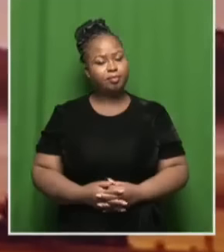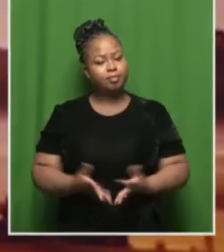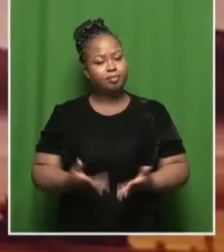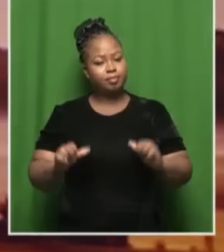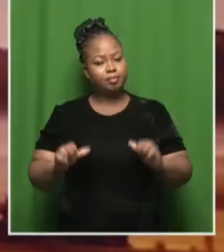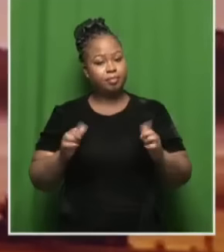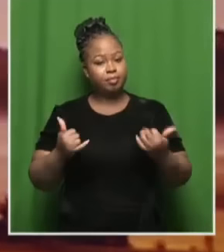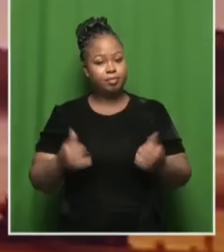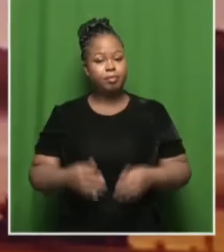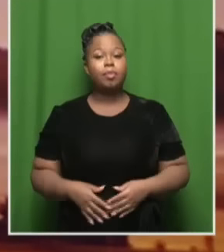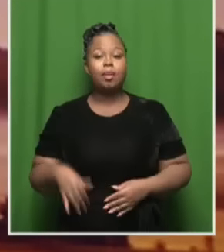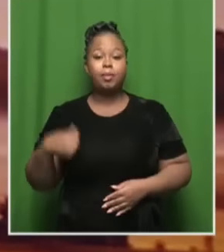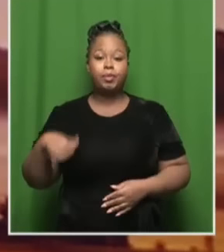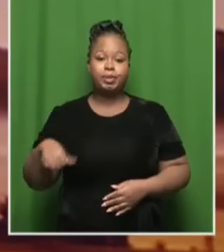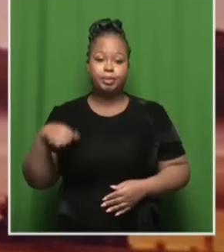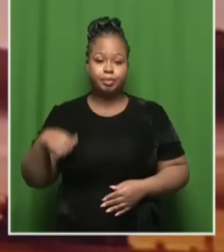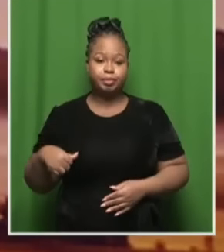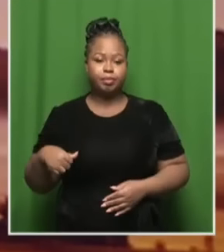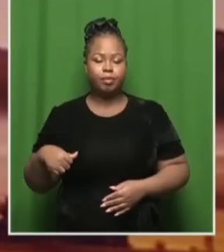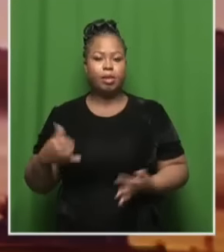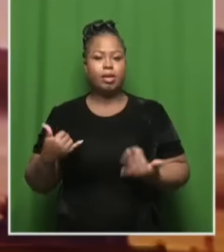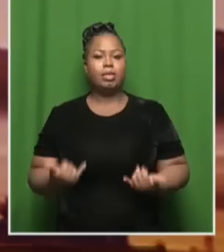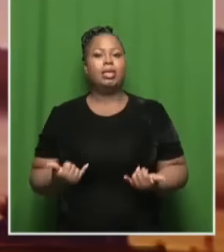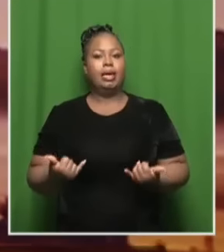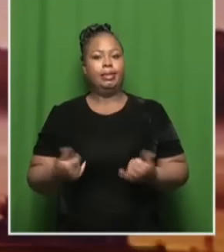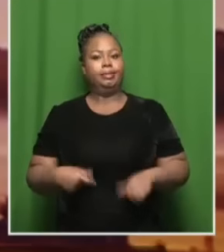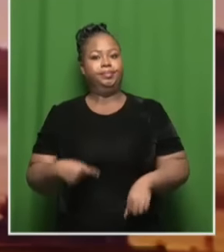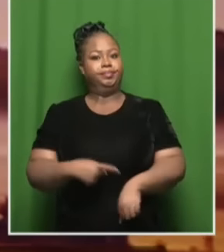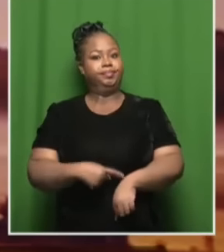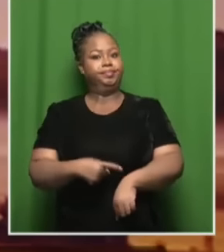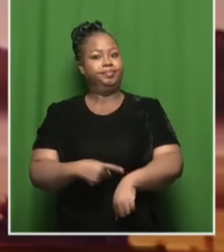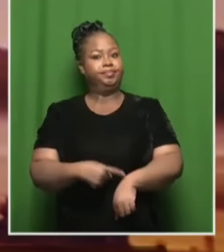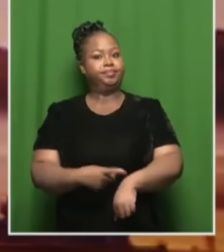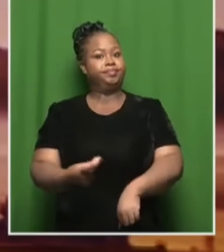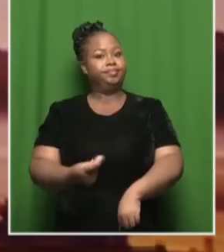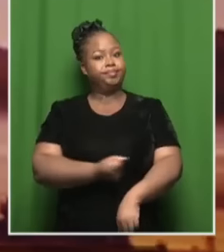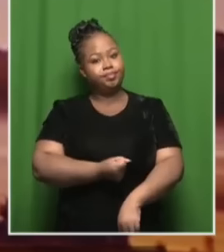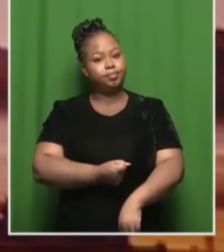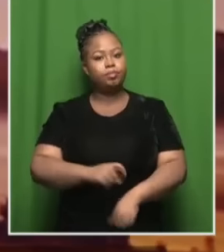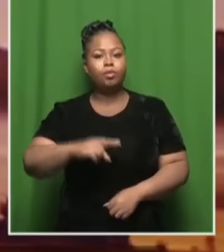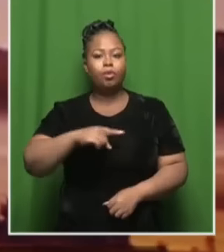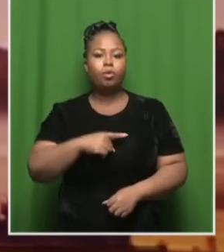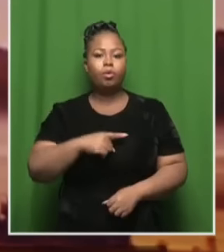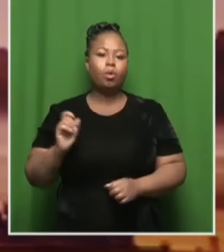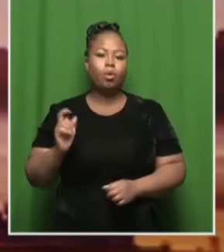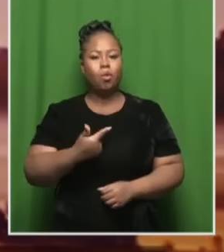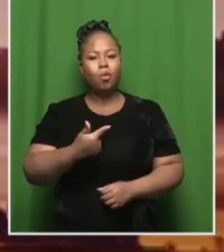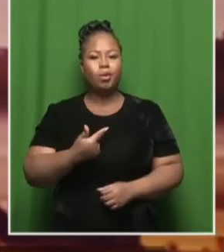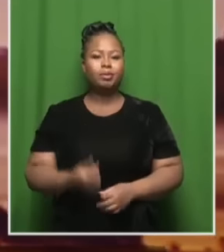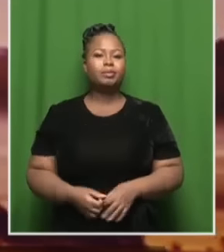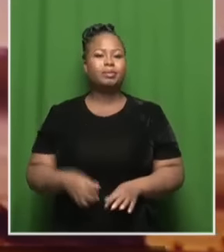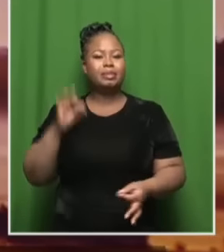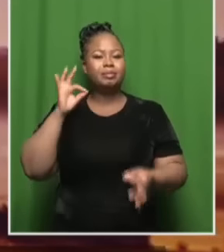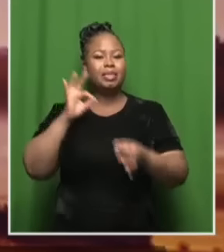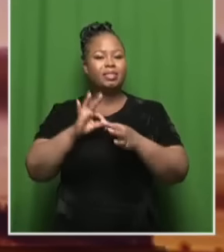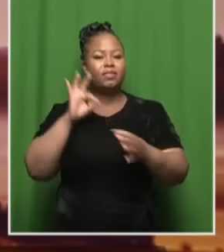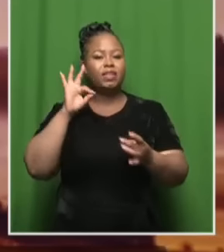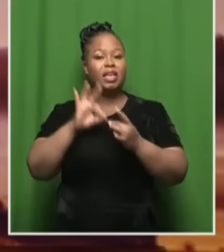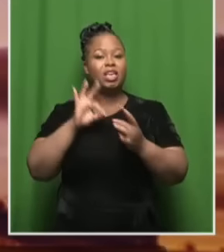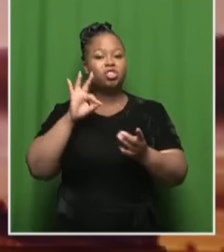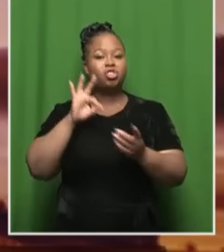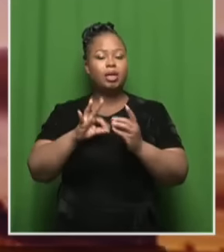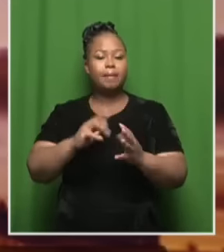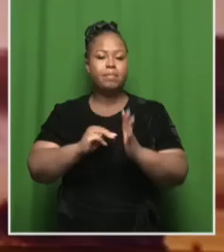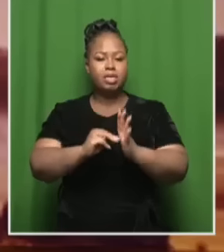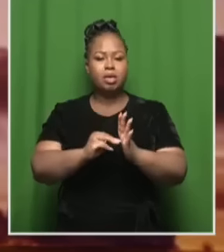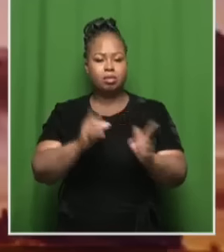Welcome back. Now, municipalities are in a race against time to upgrade all standard transfer specification meters